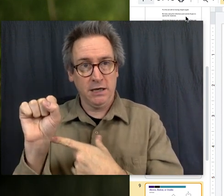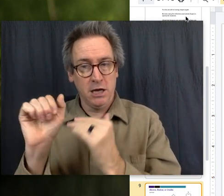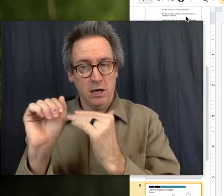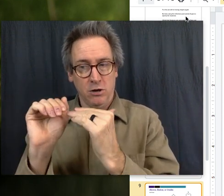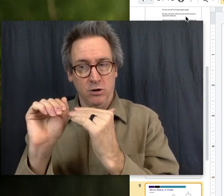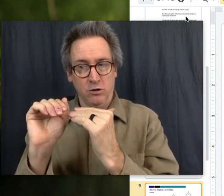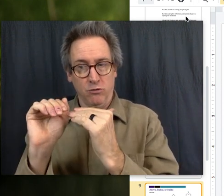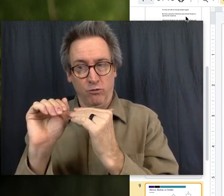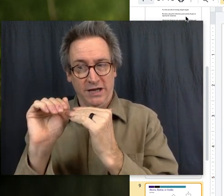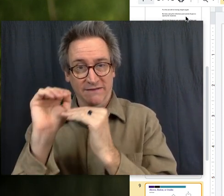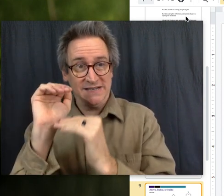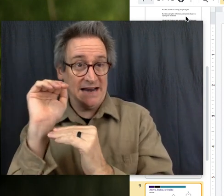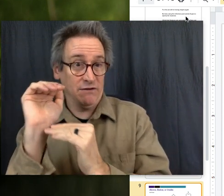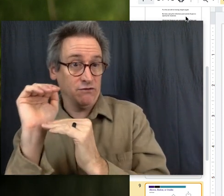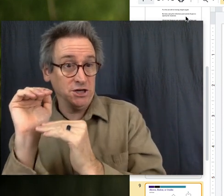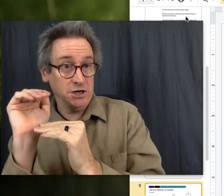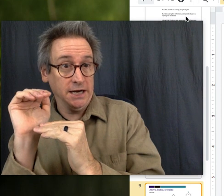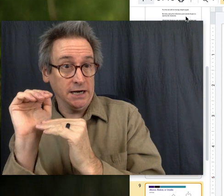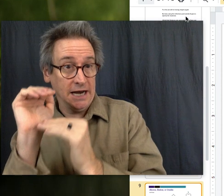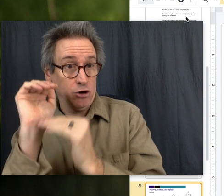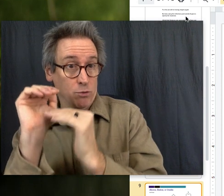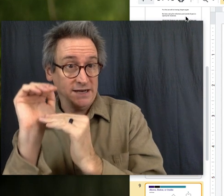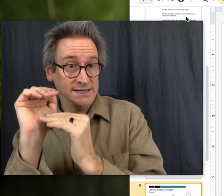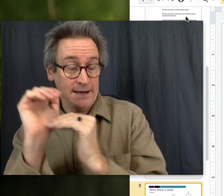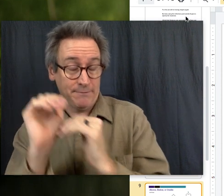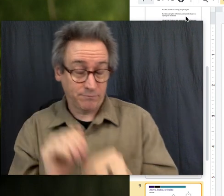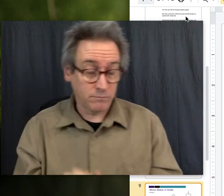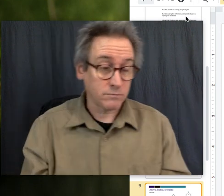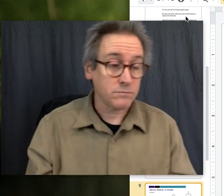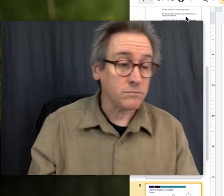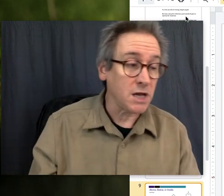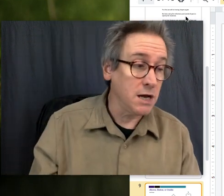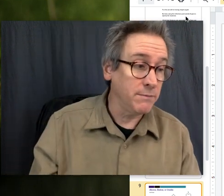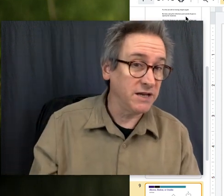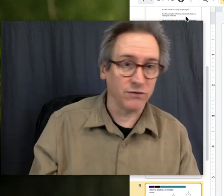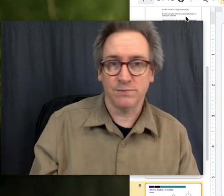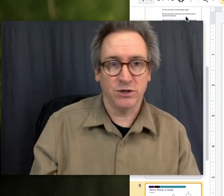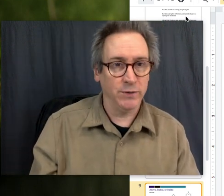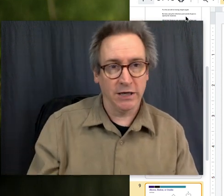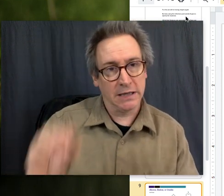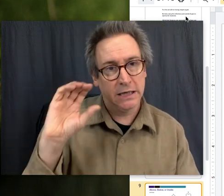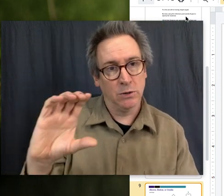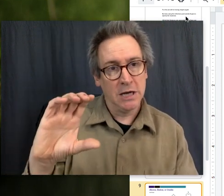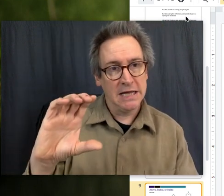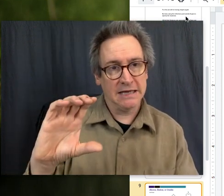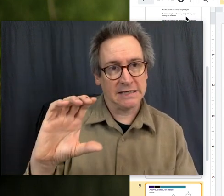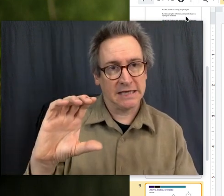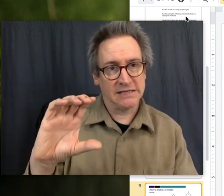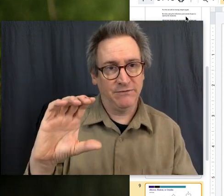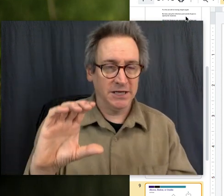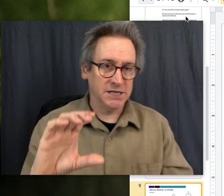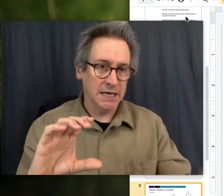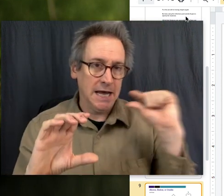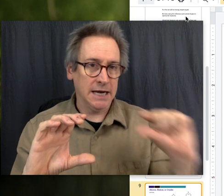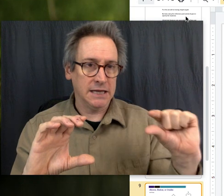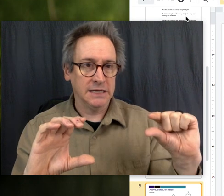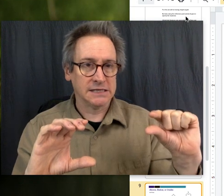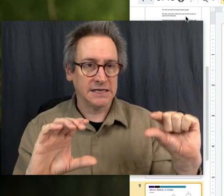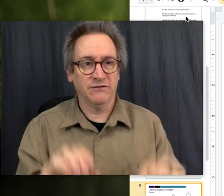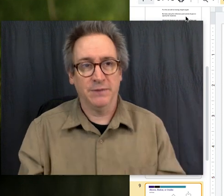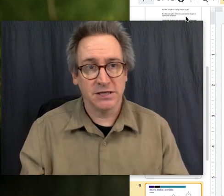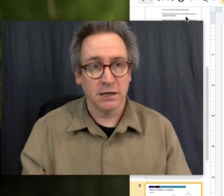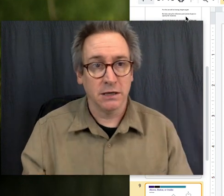sign, gives that information in it and incorporates that. The difference between a thick slice of pizza and a